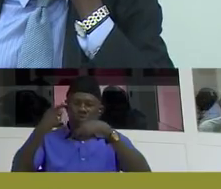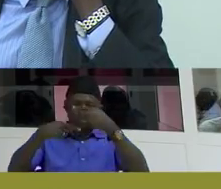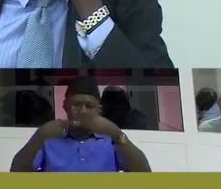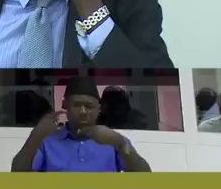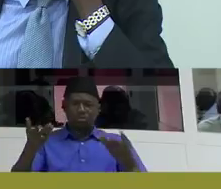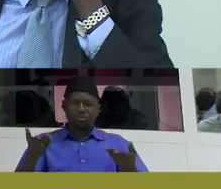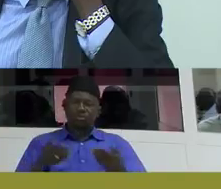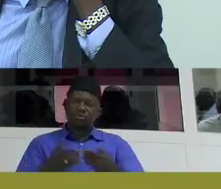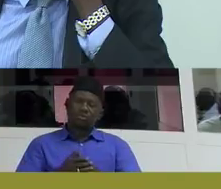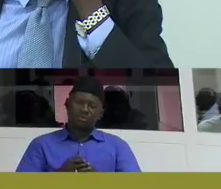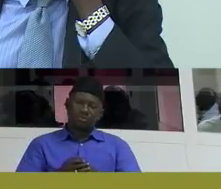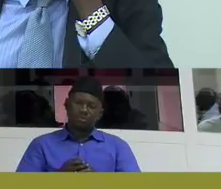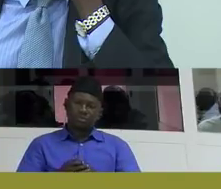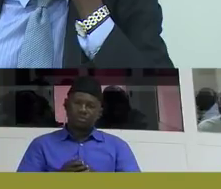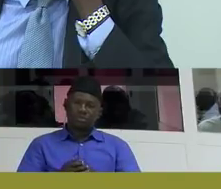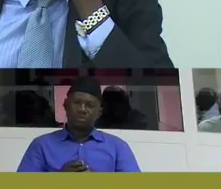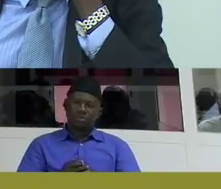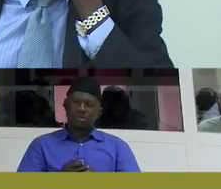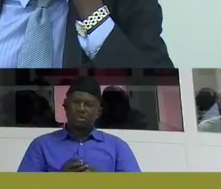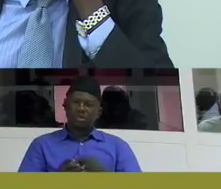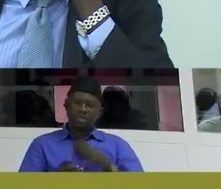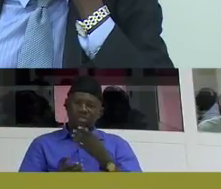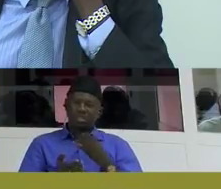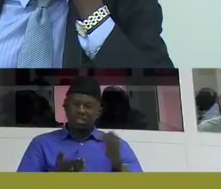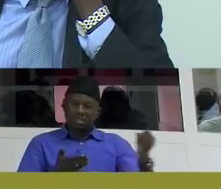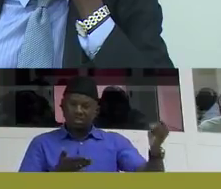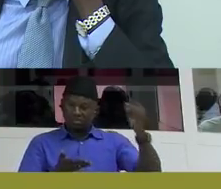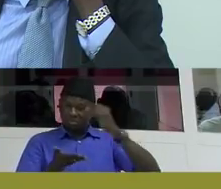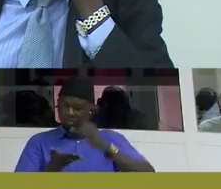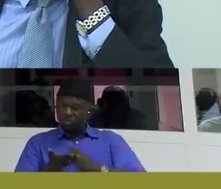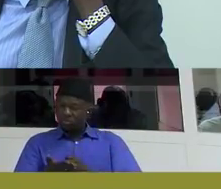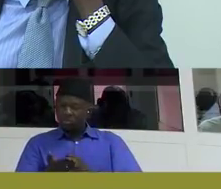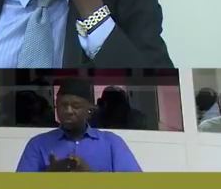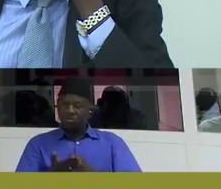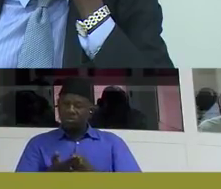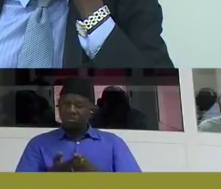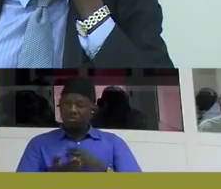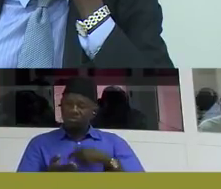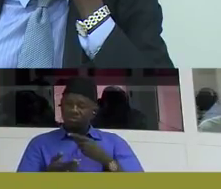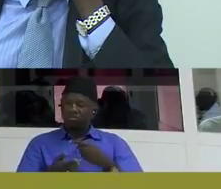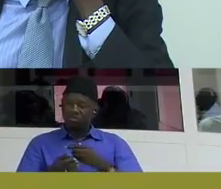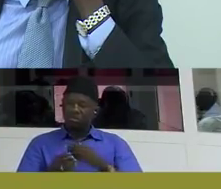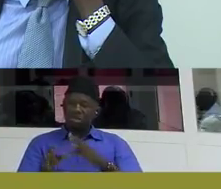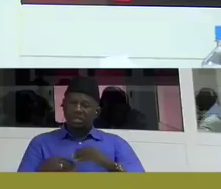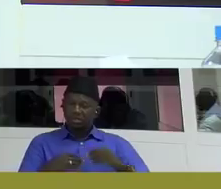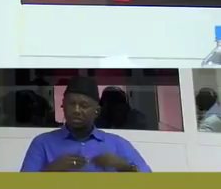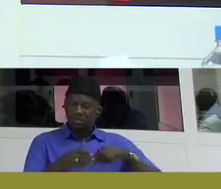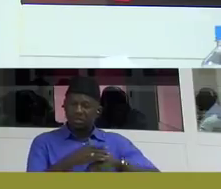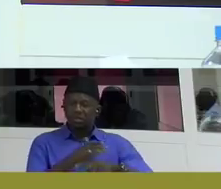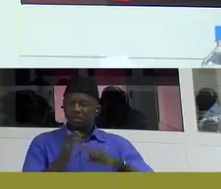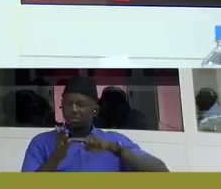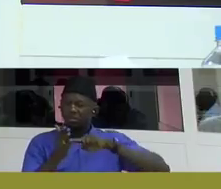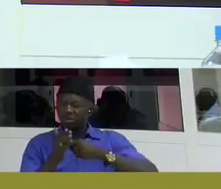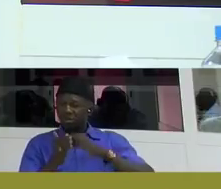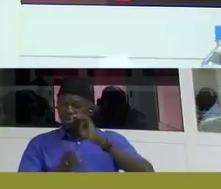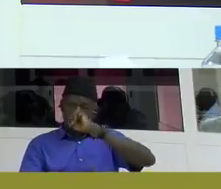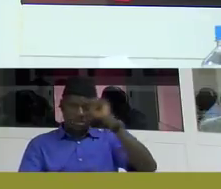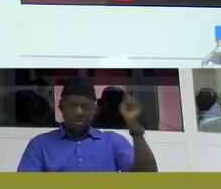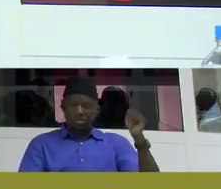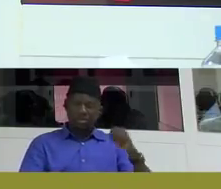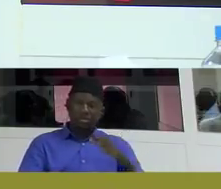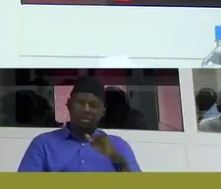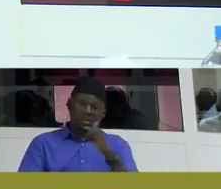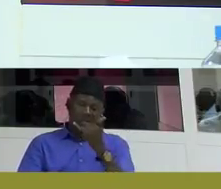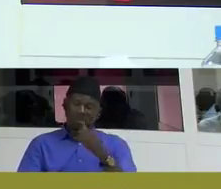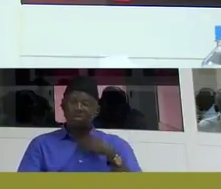Is it an importation, probably, of practices in the Middle East? Yes, I can understand that